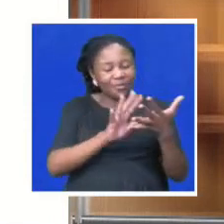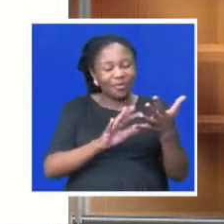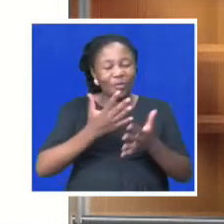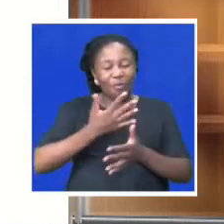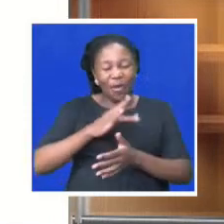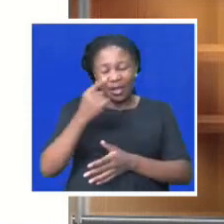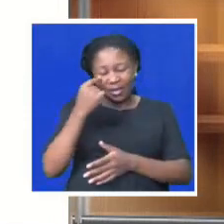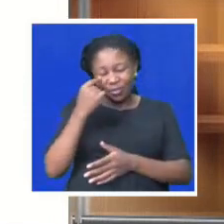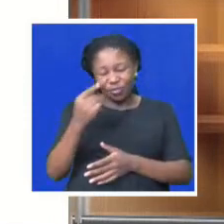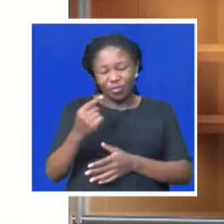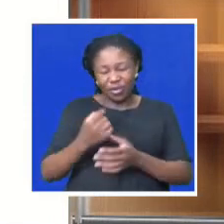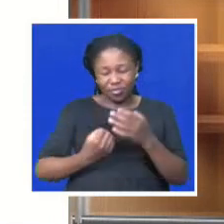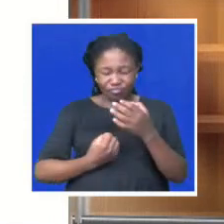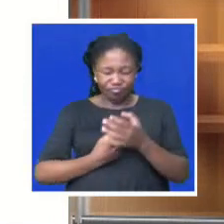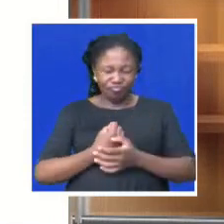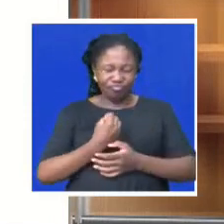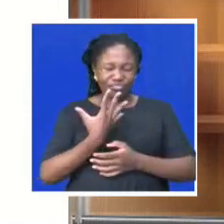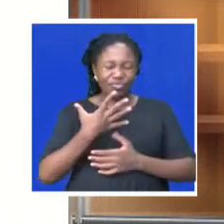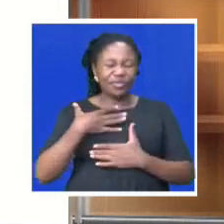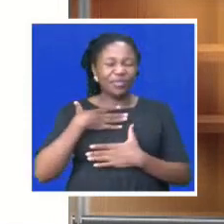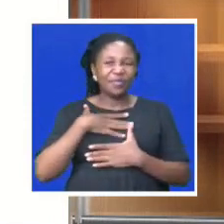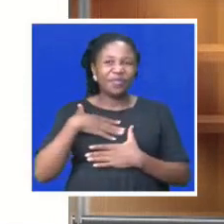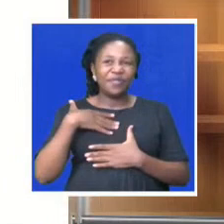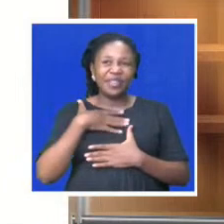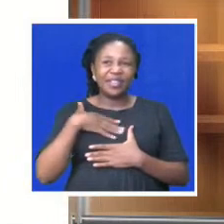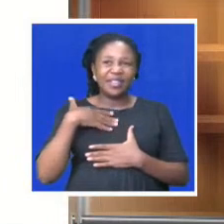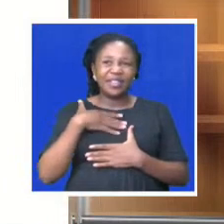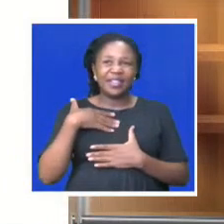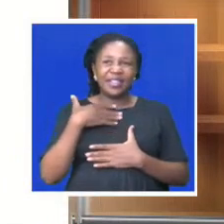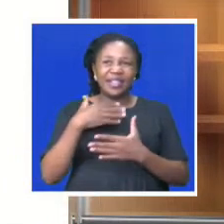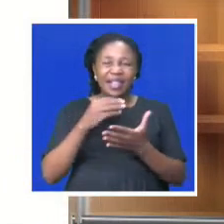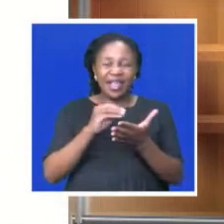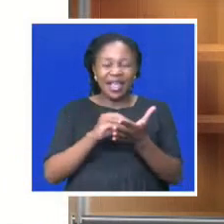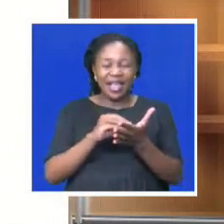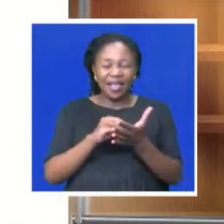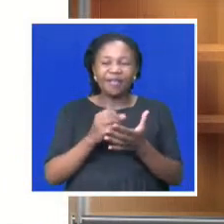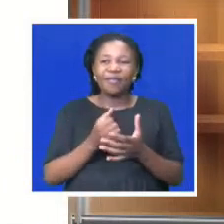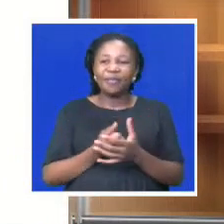those certain feelings or those certain senses.